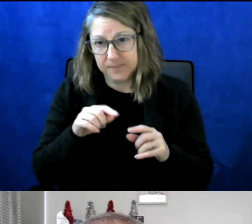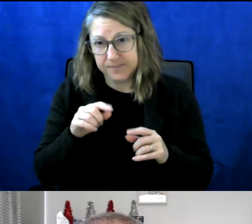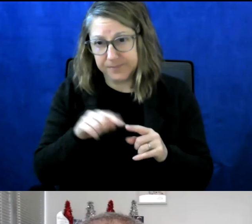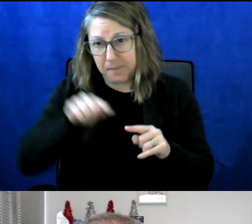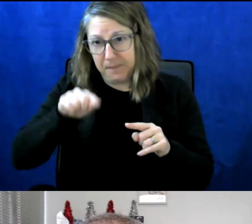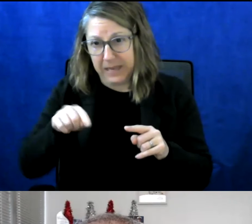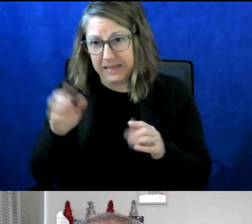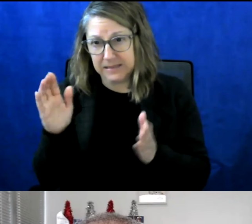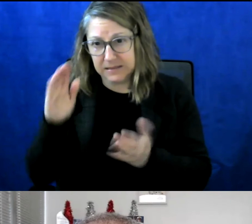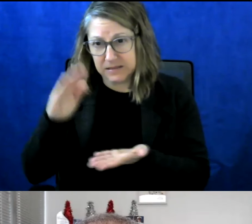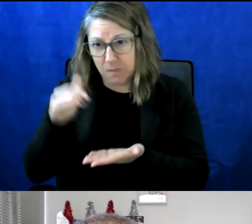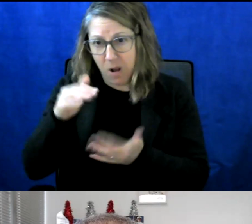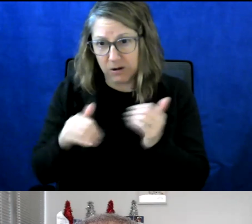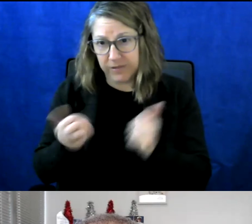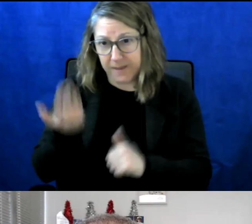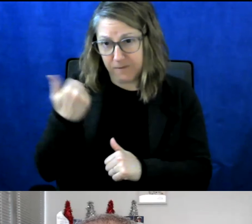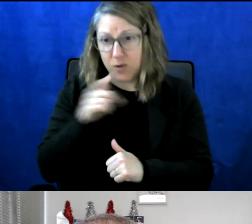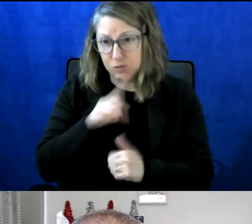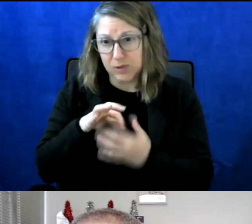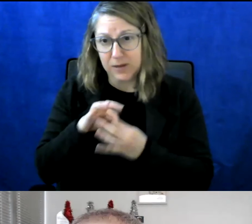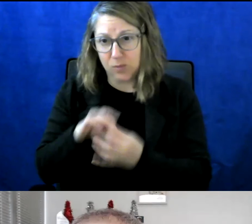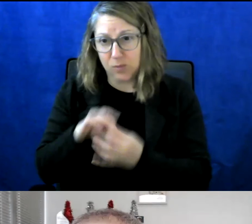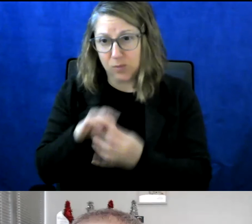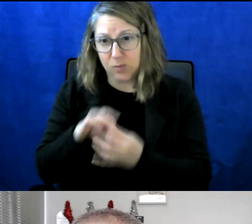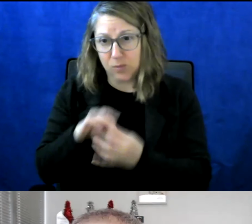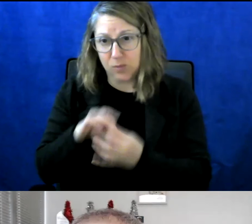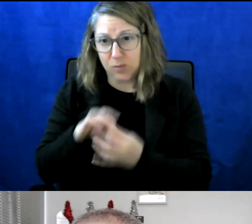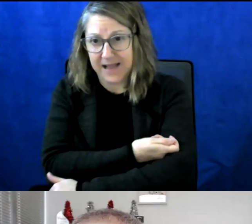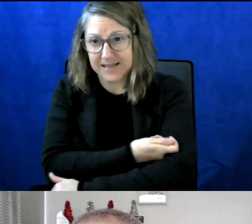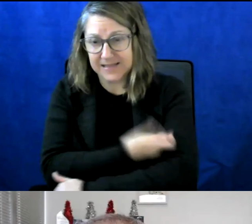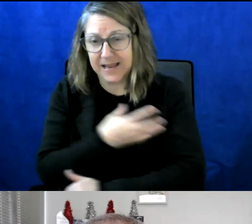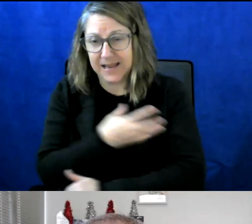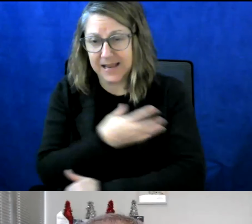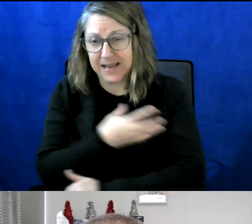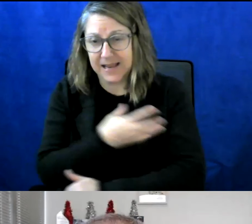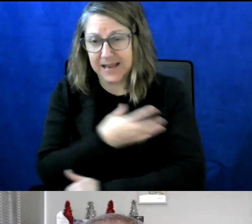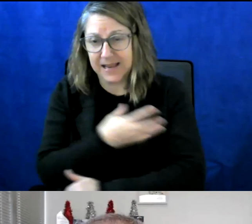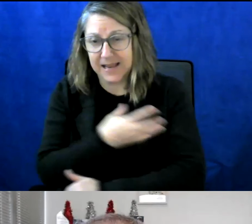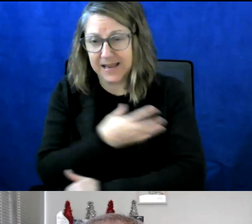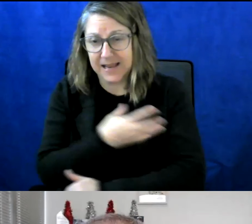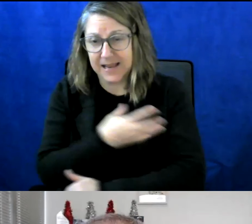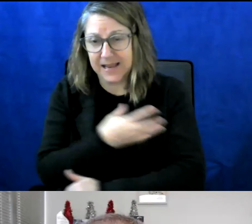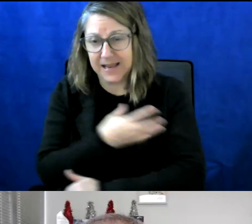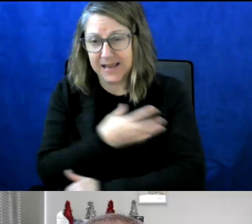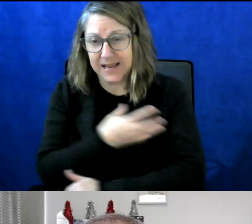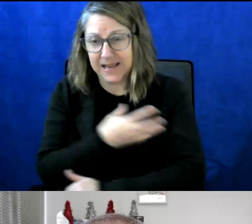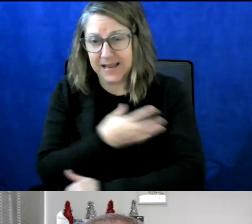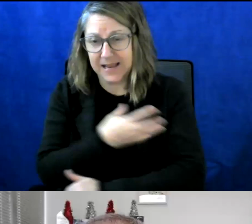before is really having to do with vaccine and us recognizing the air